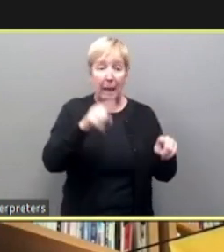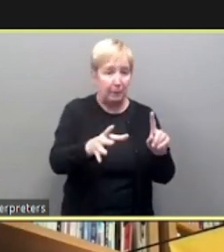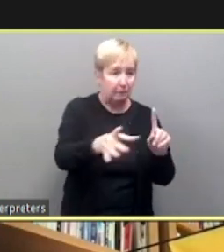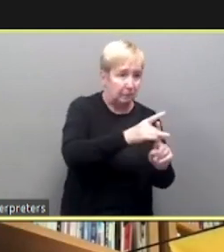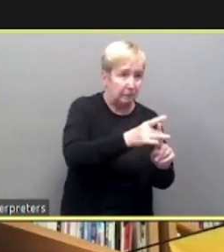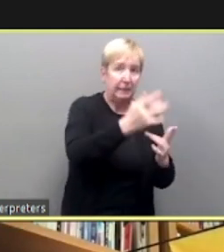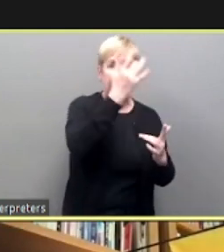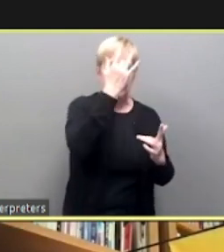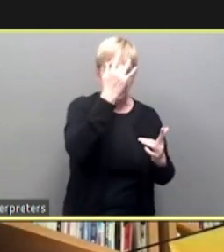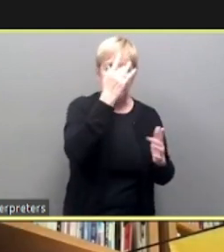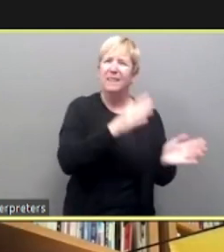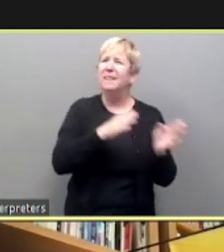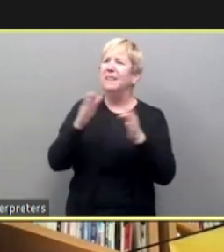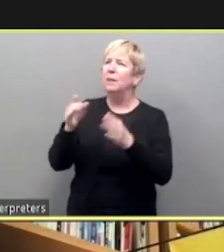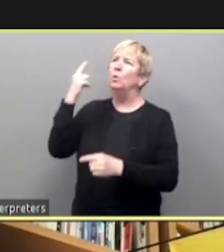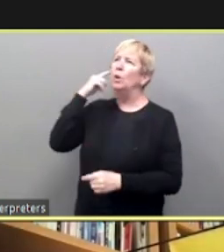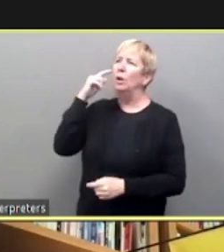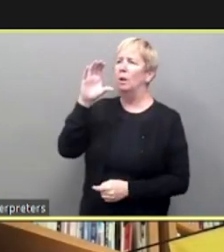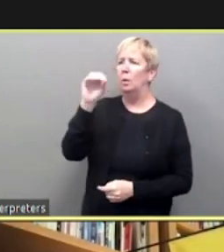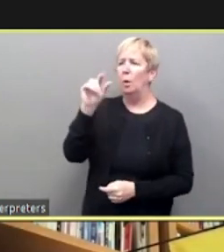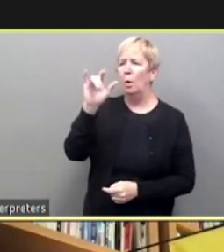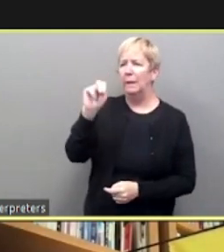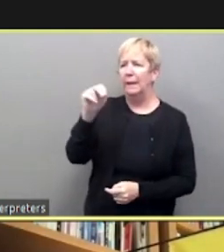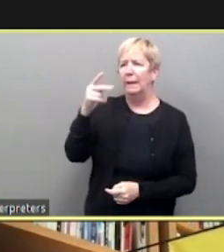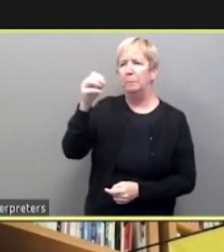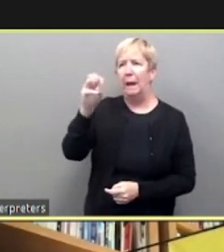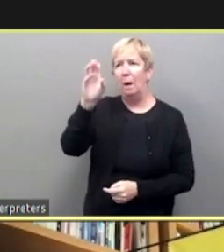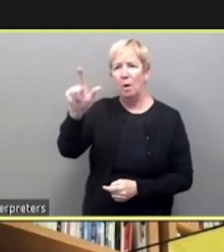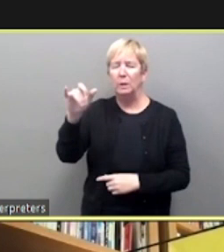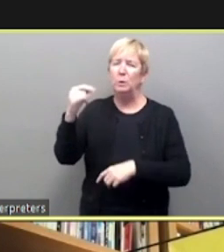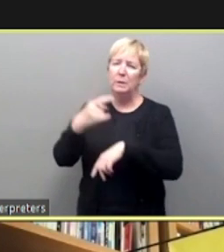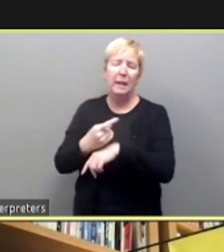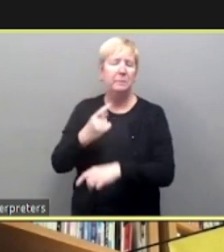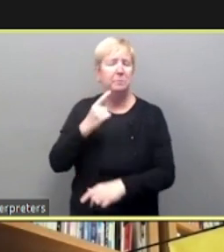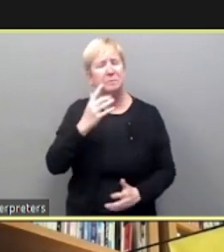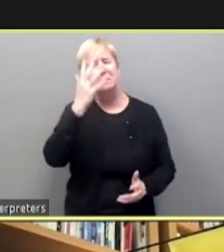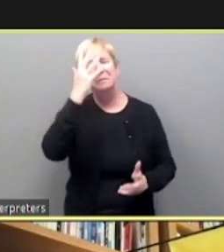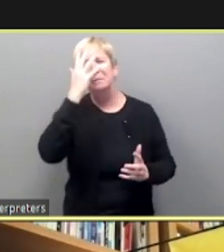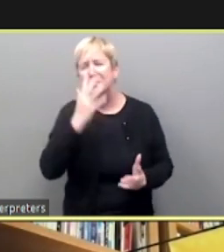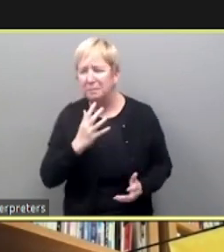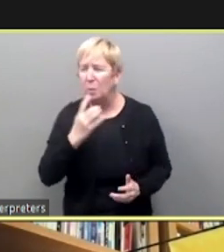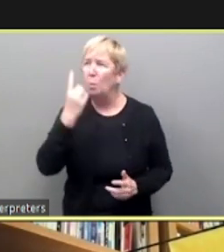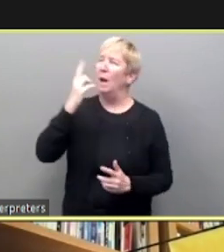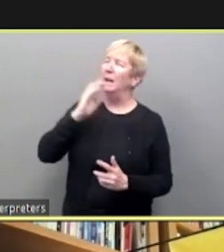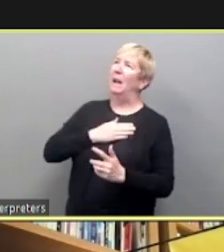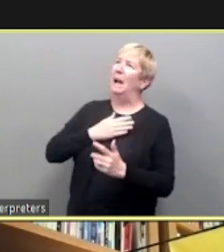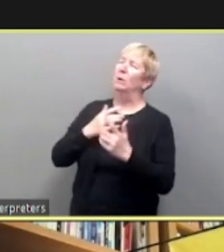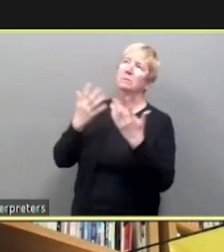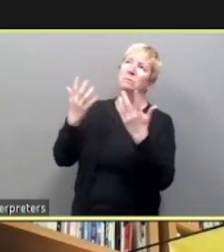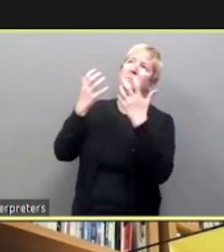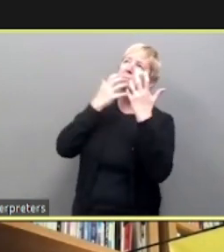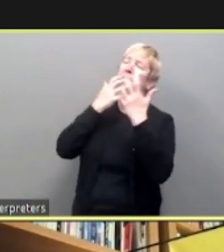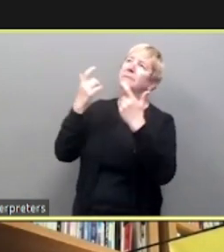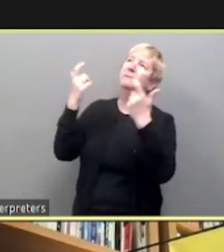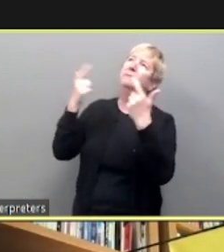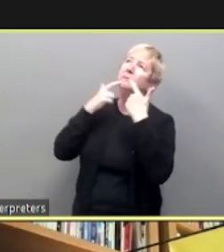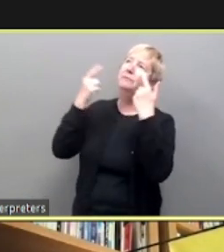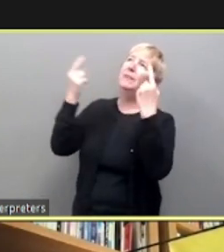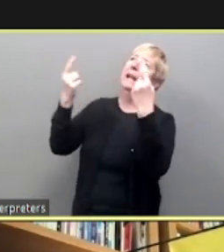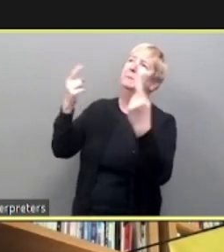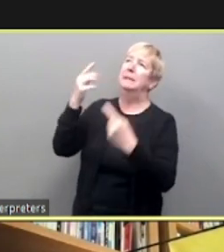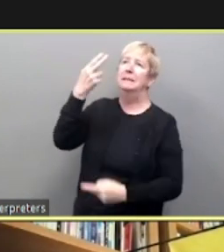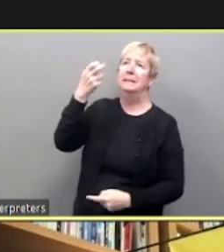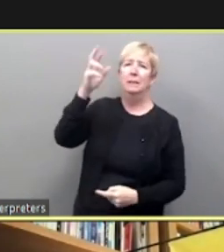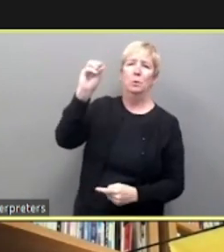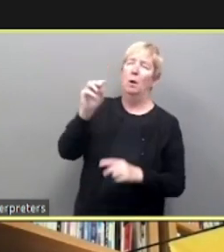about Colin Paul today. Sad death of one of America's great heroes who died